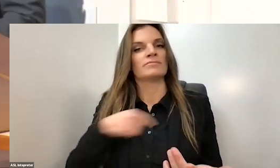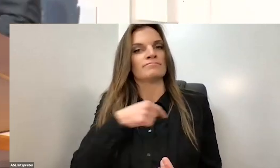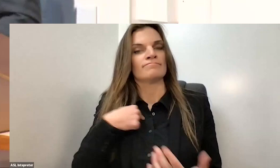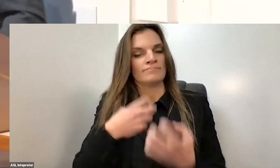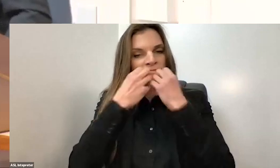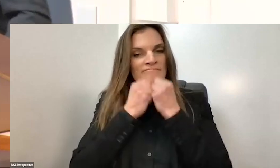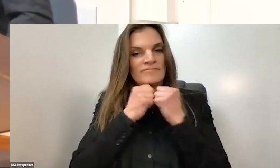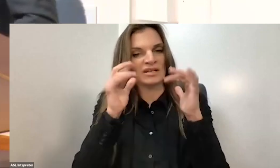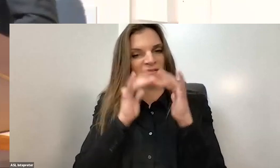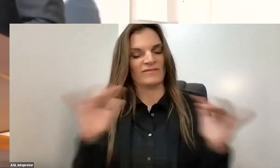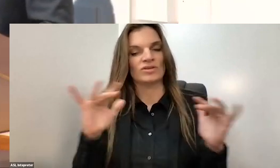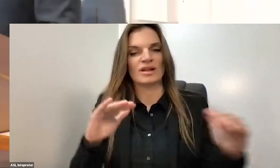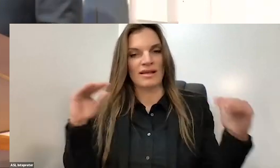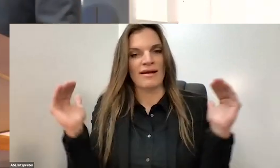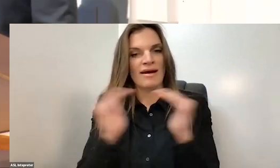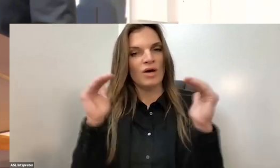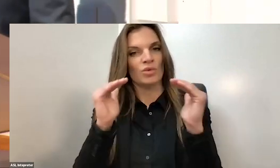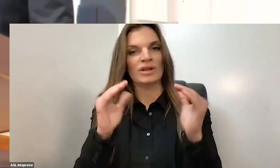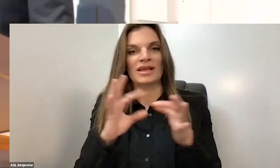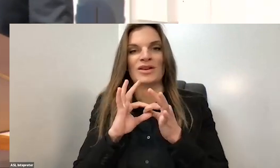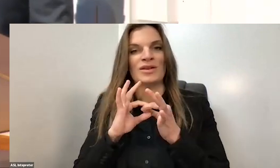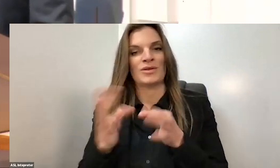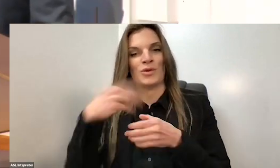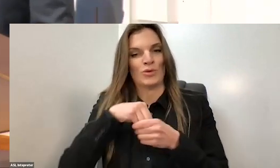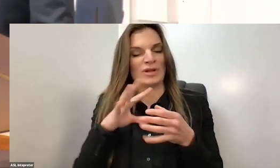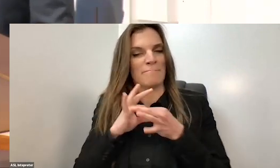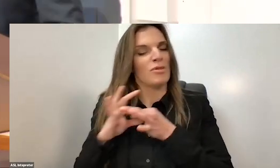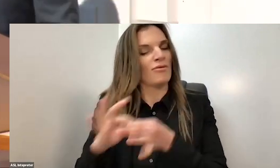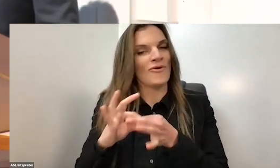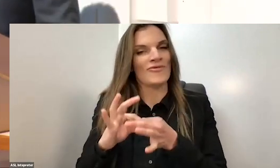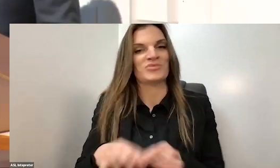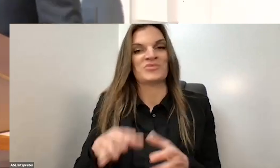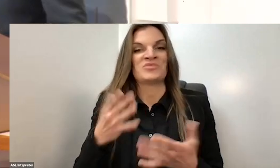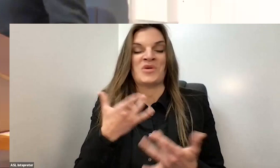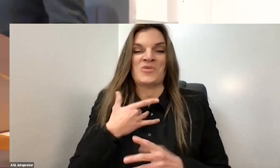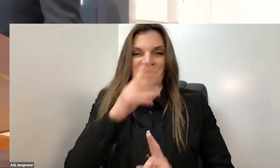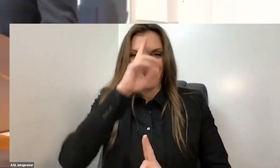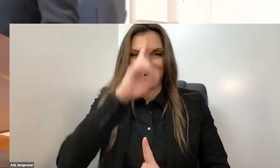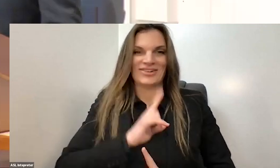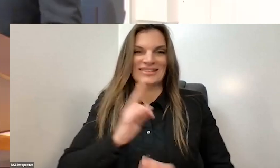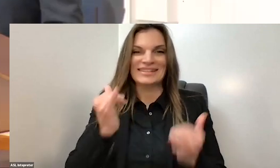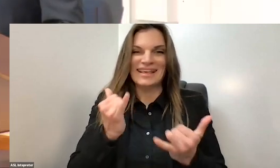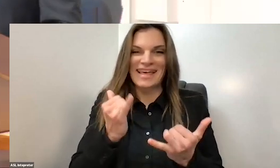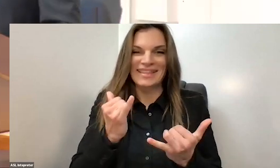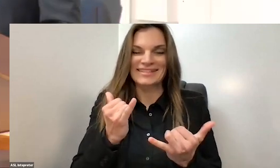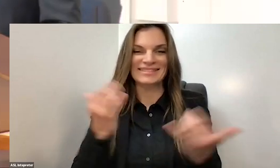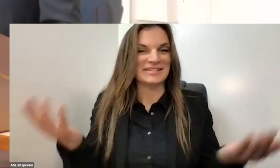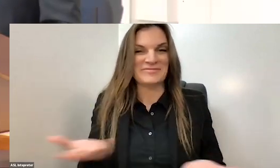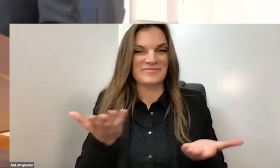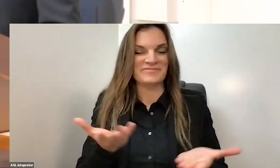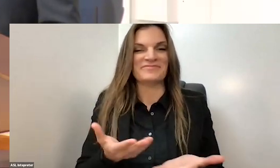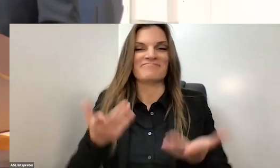inclusion, and belonging, which is why we are honored today that